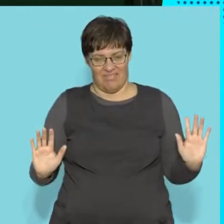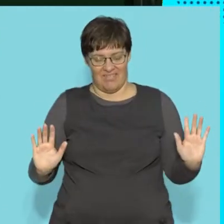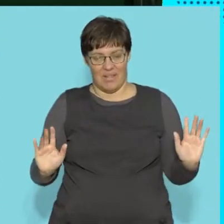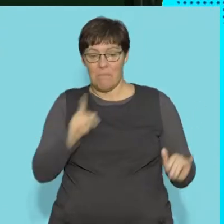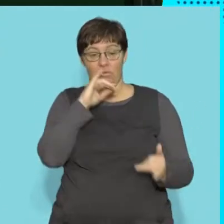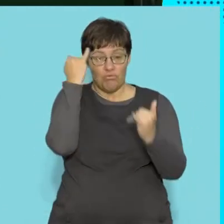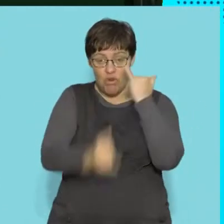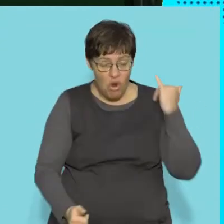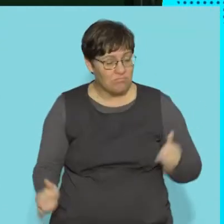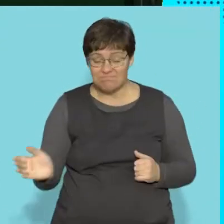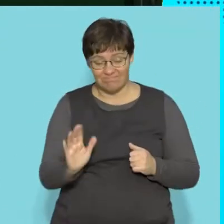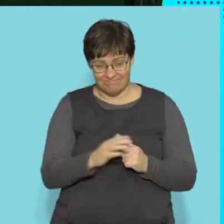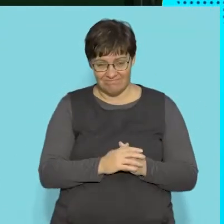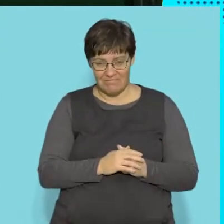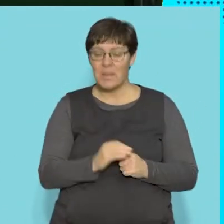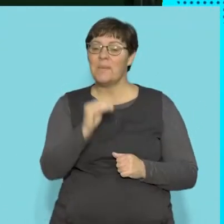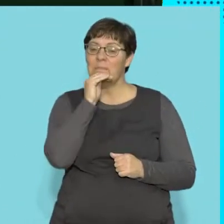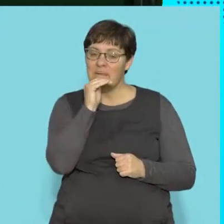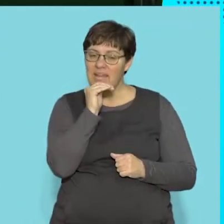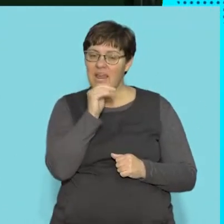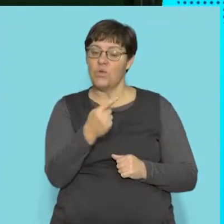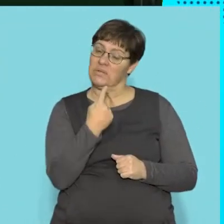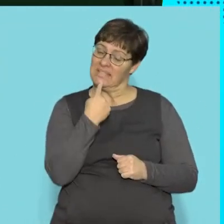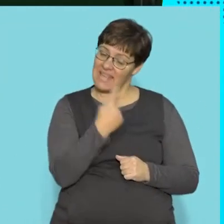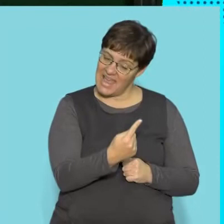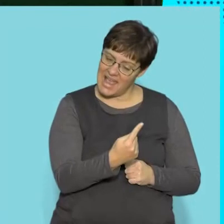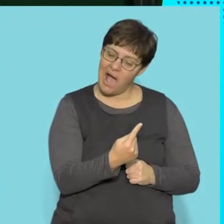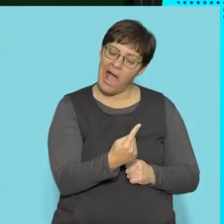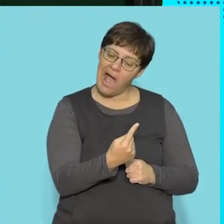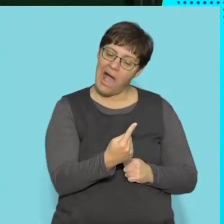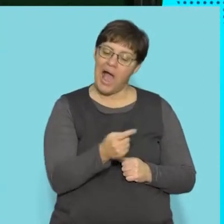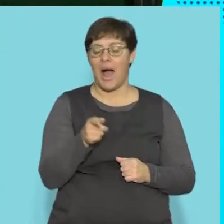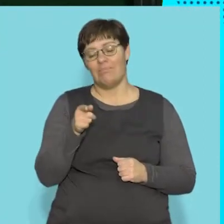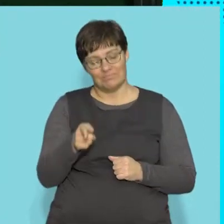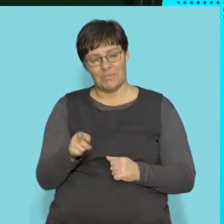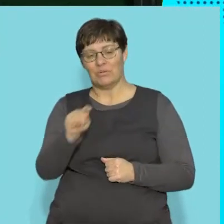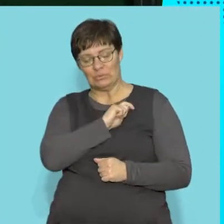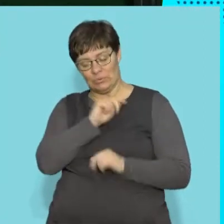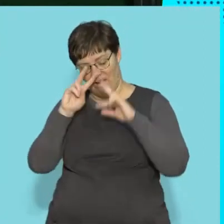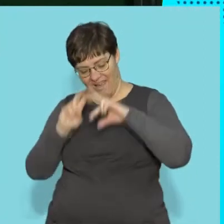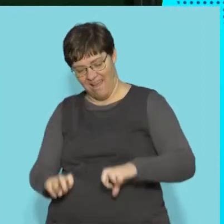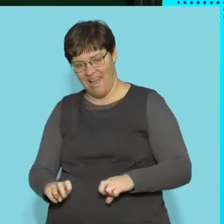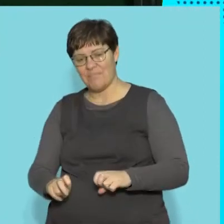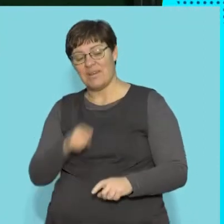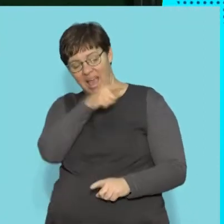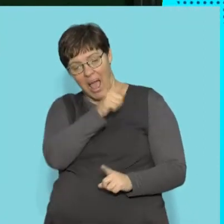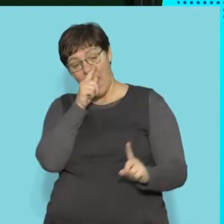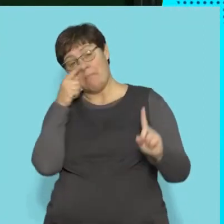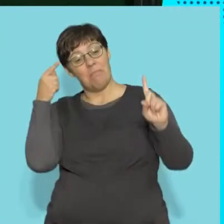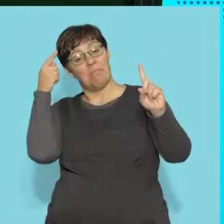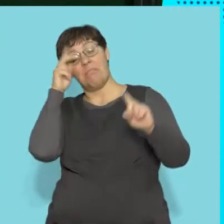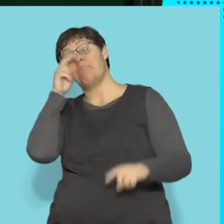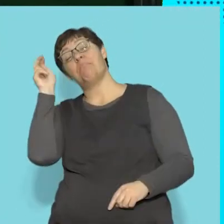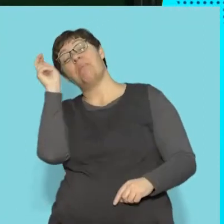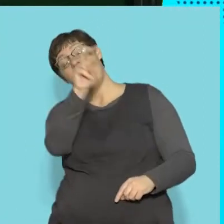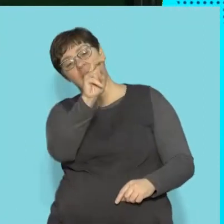mean you were wrong. It just means you stated what is an incorrect prediction, but it doesn't